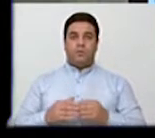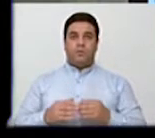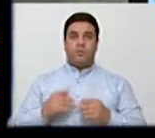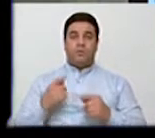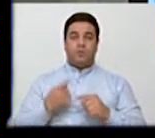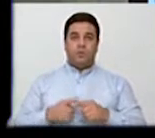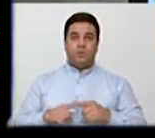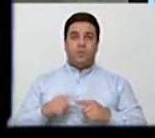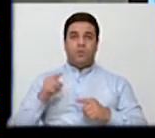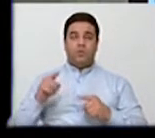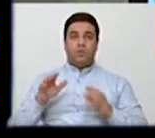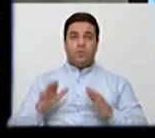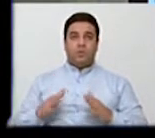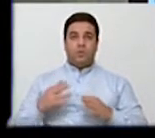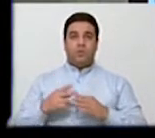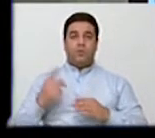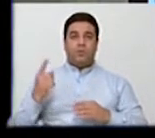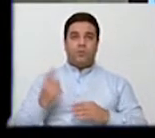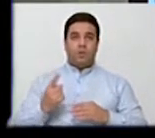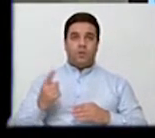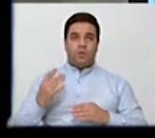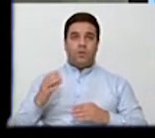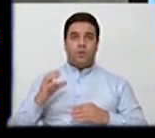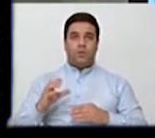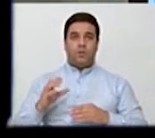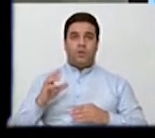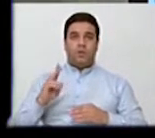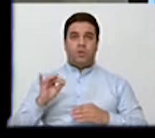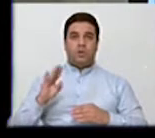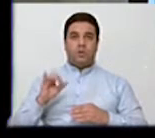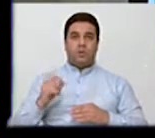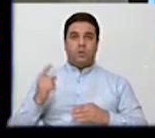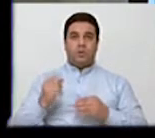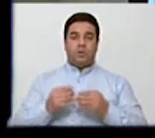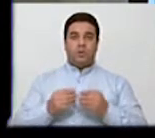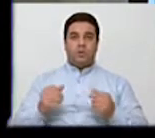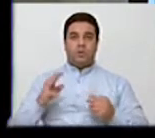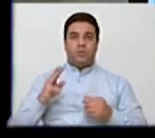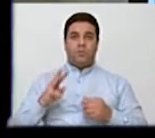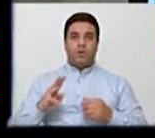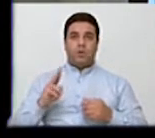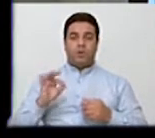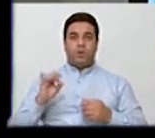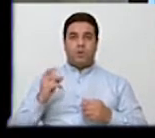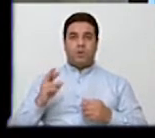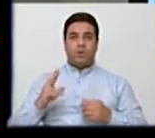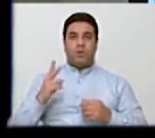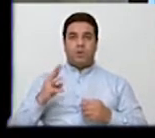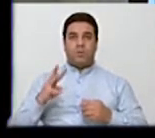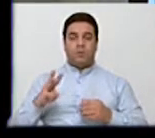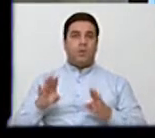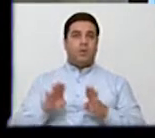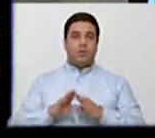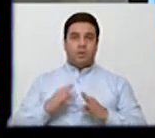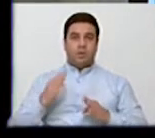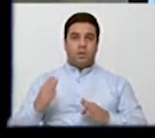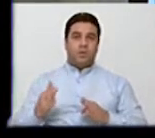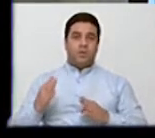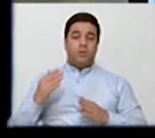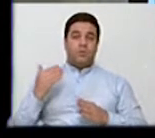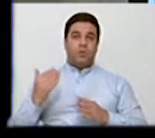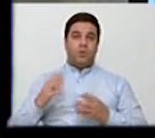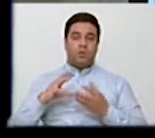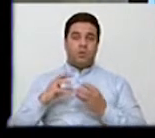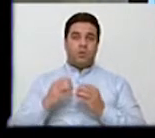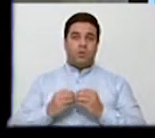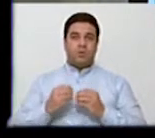Demak, bizga bu yerda birinchi sulfat kislotaning birinchi eritmasining molar konsentratsiyasi 2 molarga teng ekanligi, uning